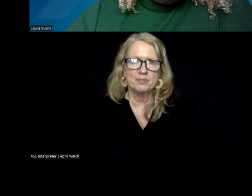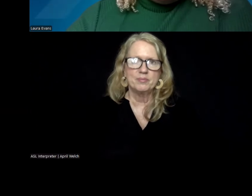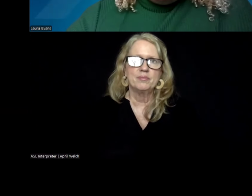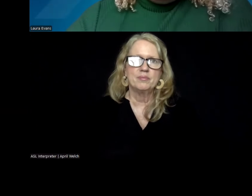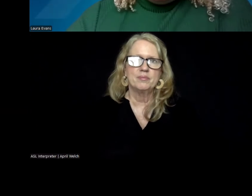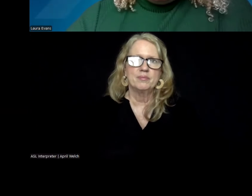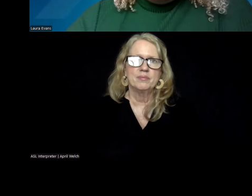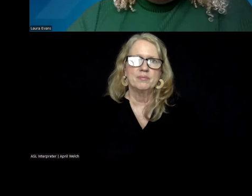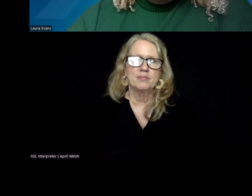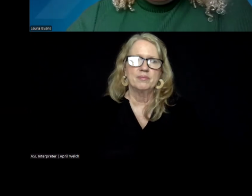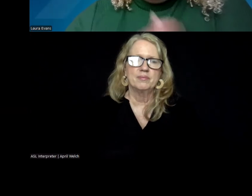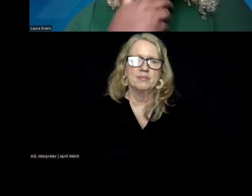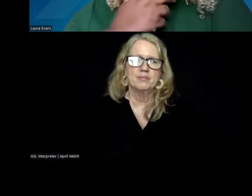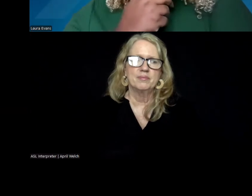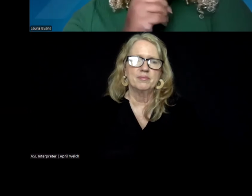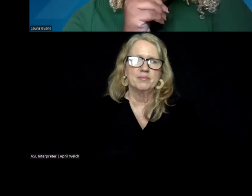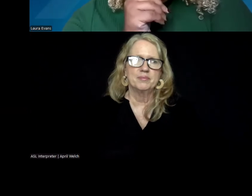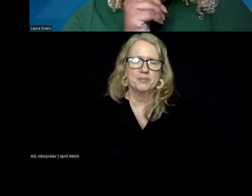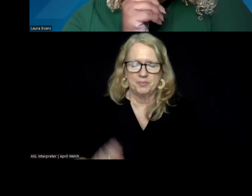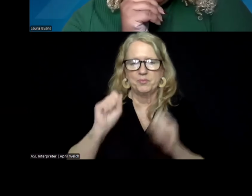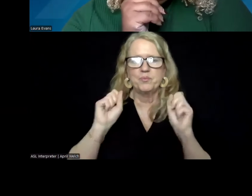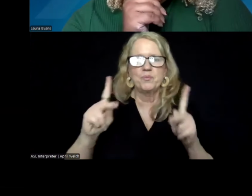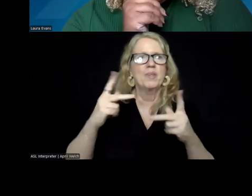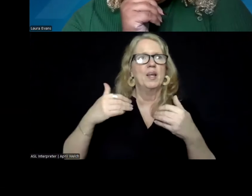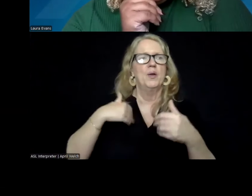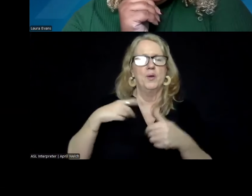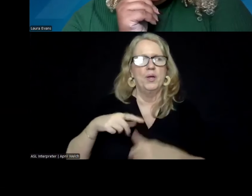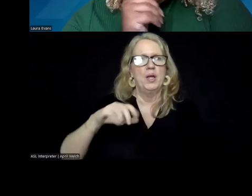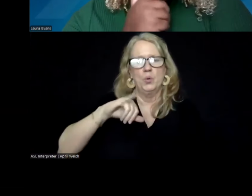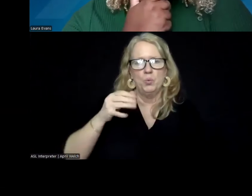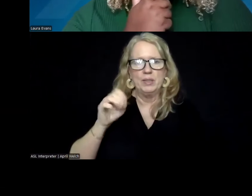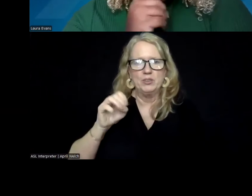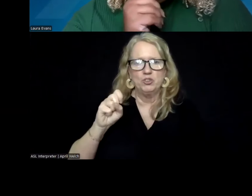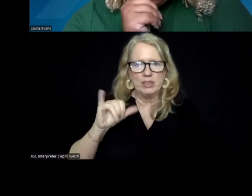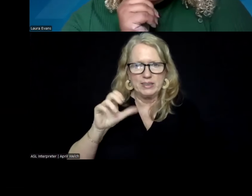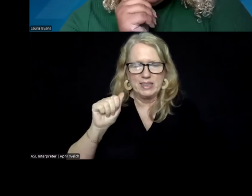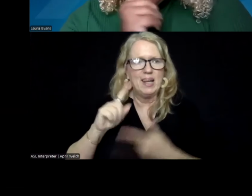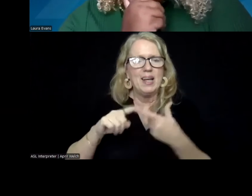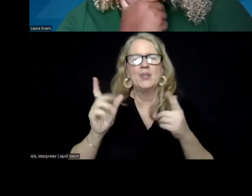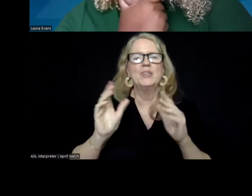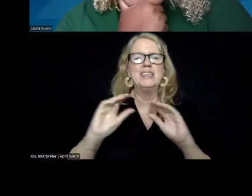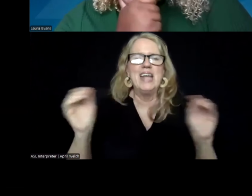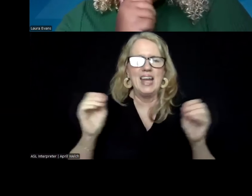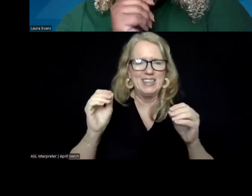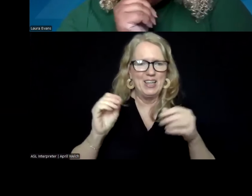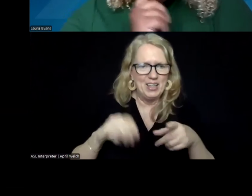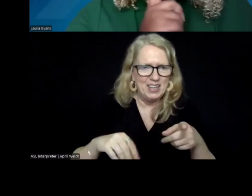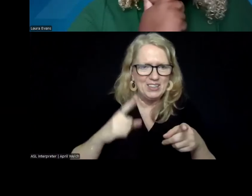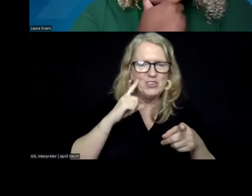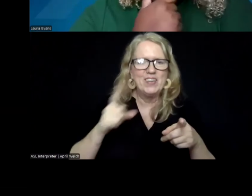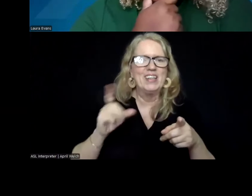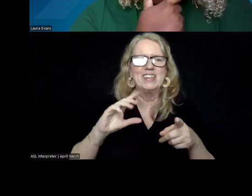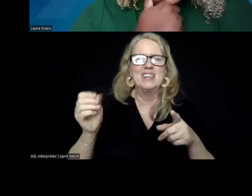This got a lot. Okay, we've got Jessica mentioning E. None of the above. She thinks it's to